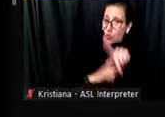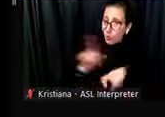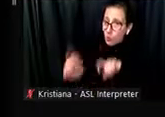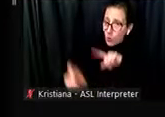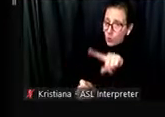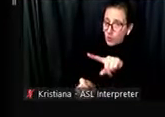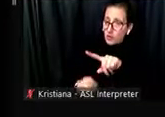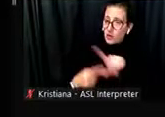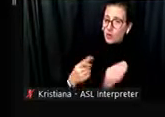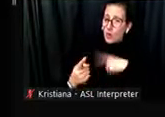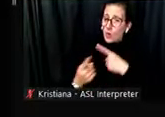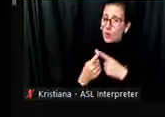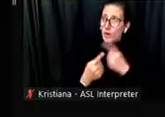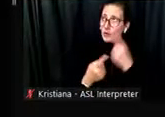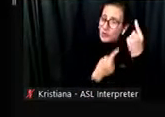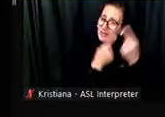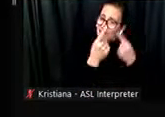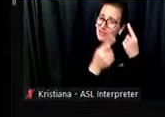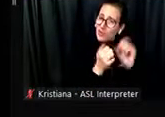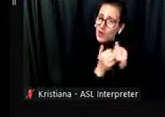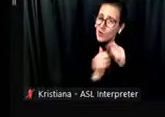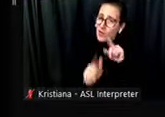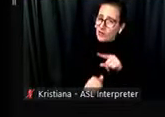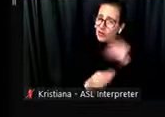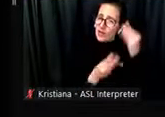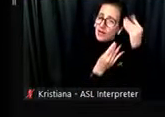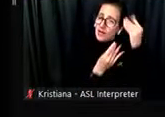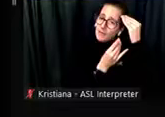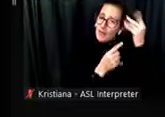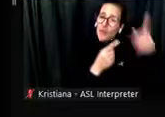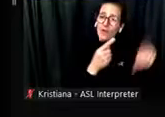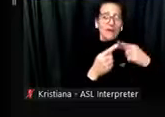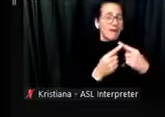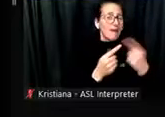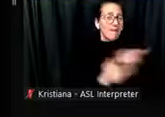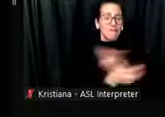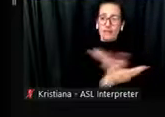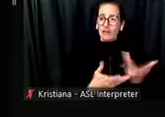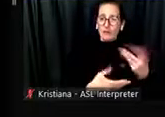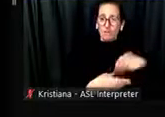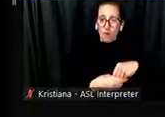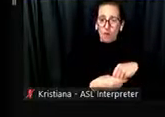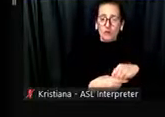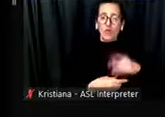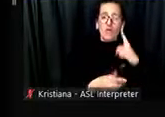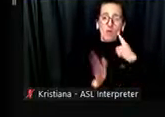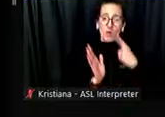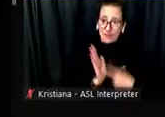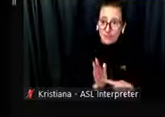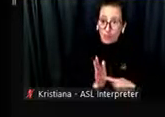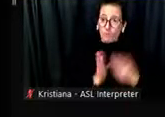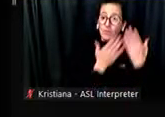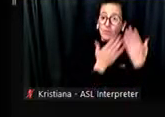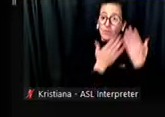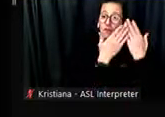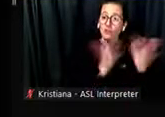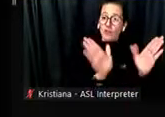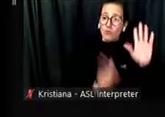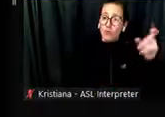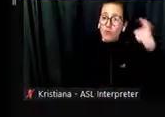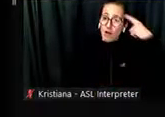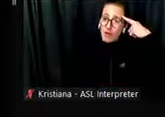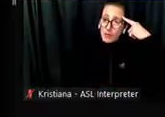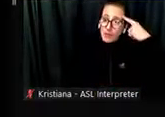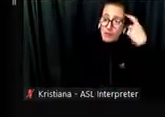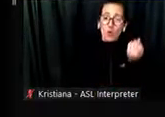think about all these pieces that make it up. So when you land on general government or land on land use and transportation as